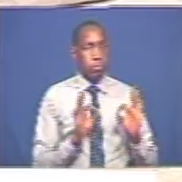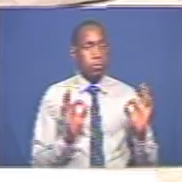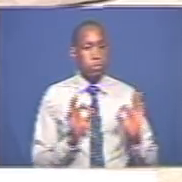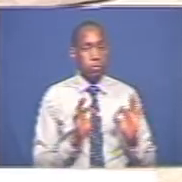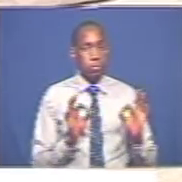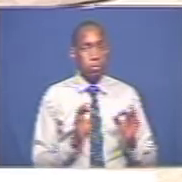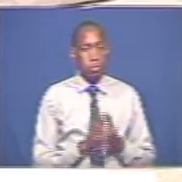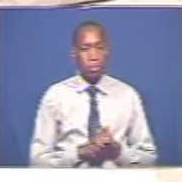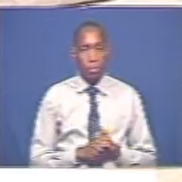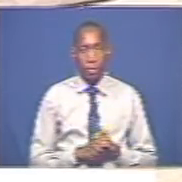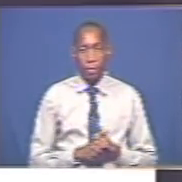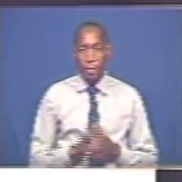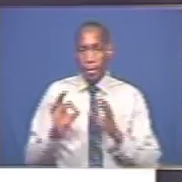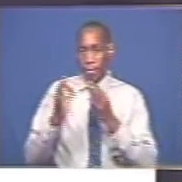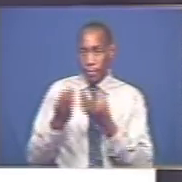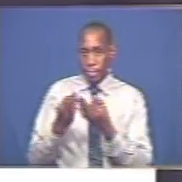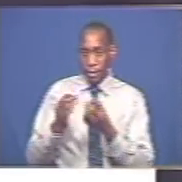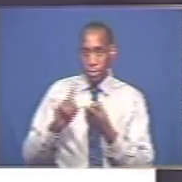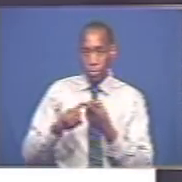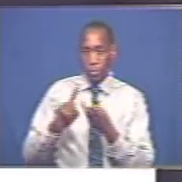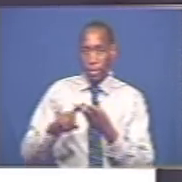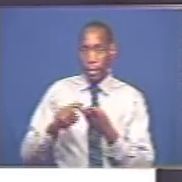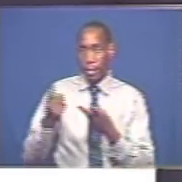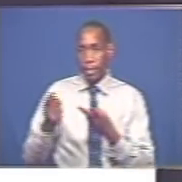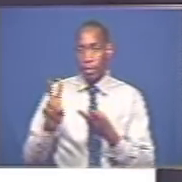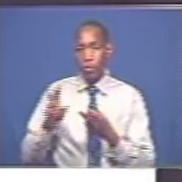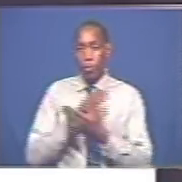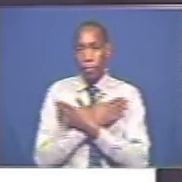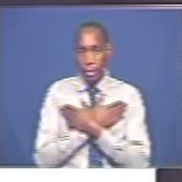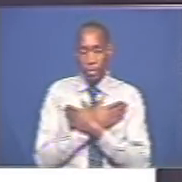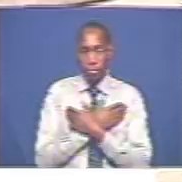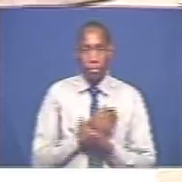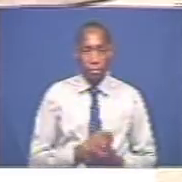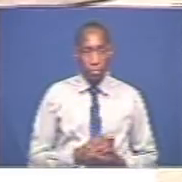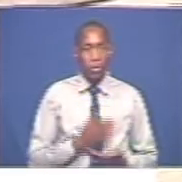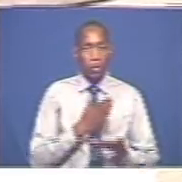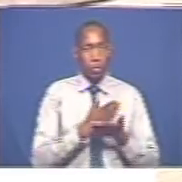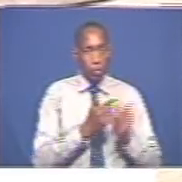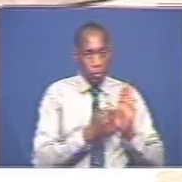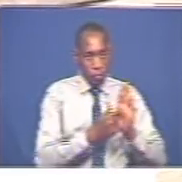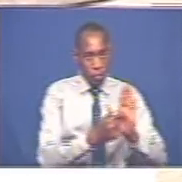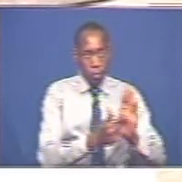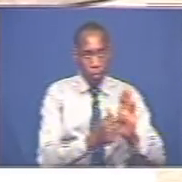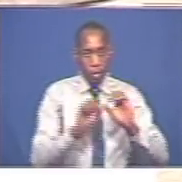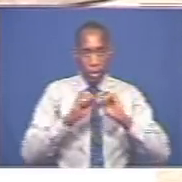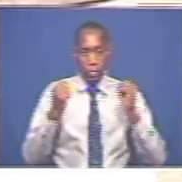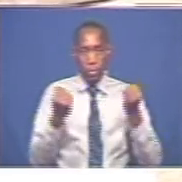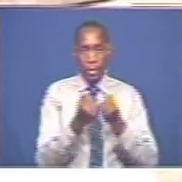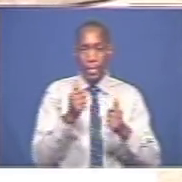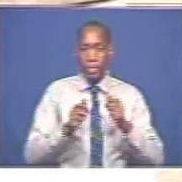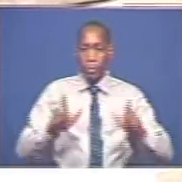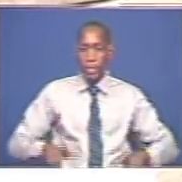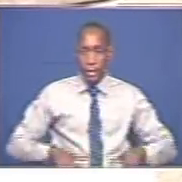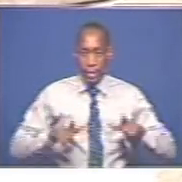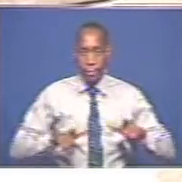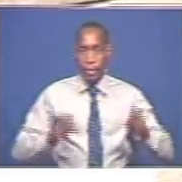Yeah. Apart from family, of course. That's, family has stuck with me. That's really indicative of the society that we are in. And I think